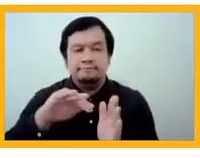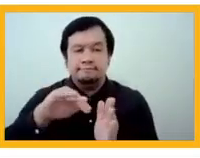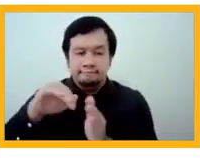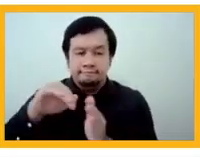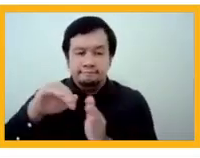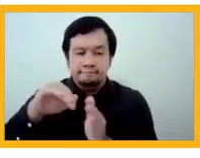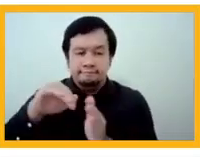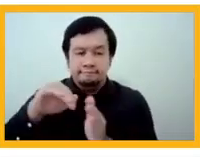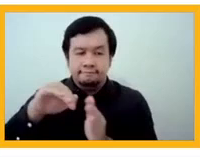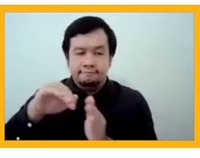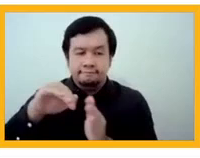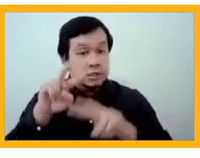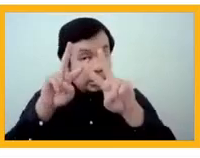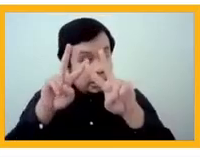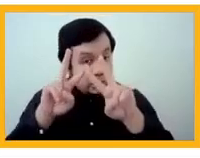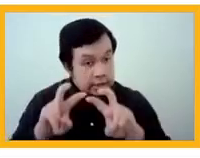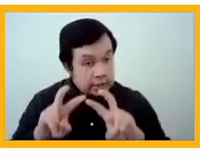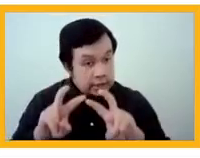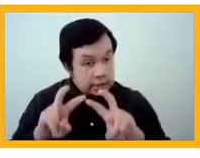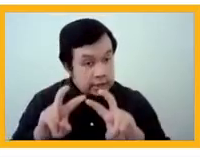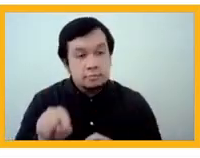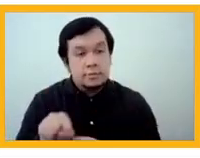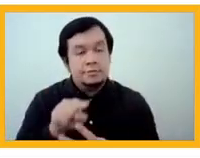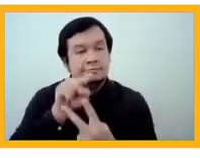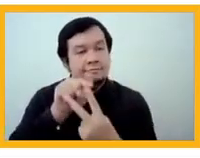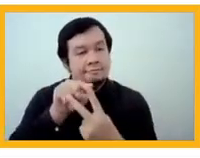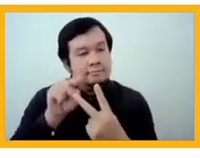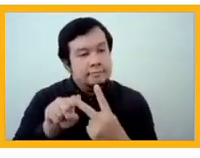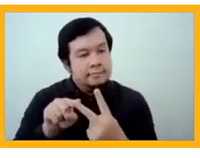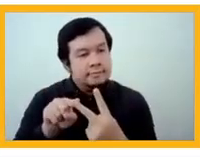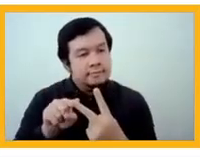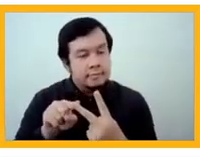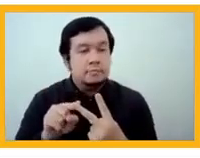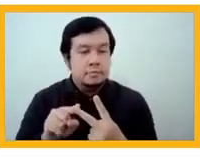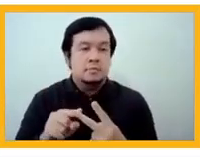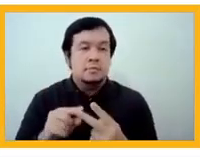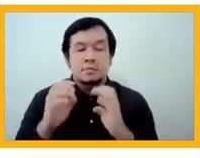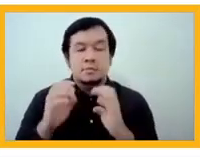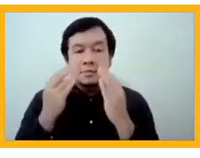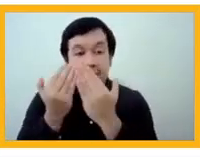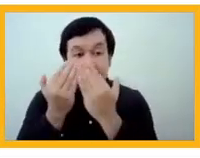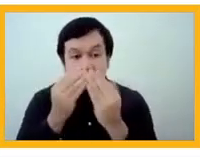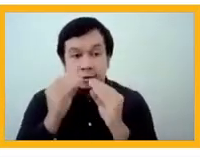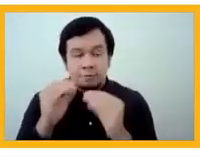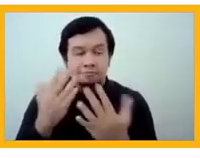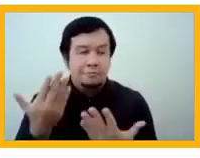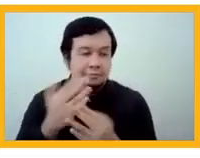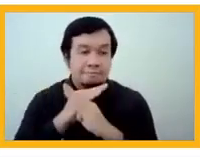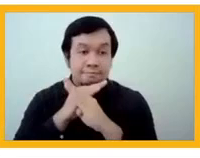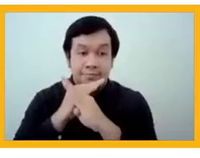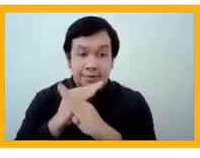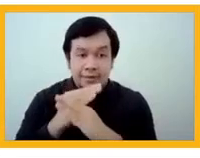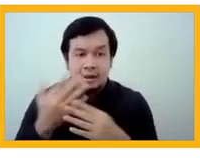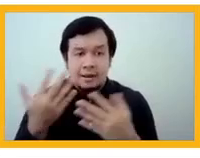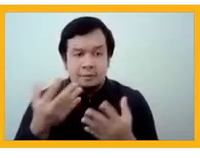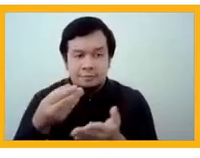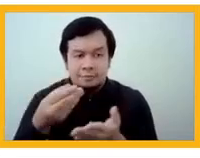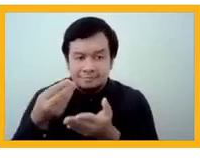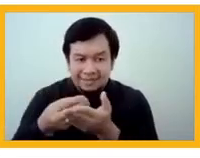constraints for education in low and middle income countries, it's not so much resources as much as it's governance and pedagogy.